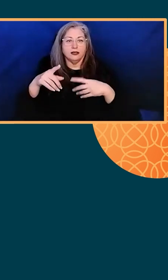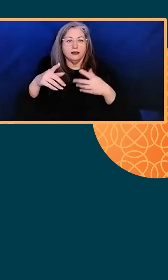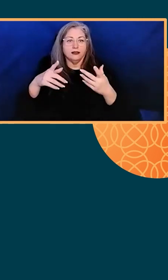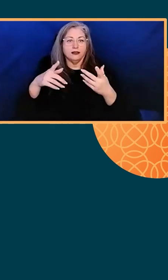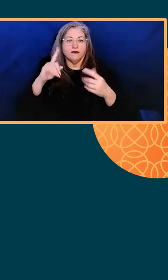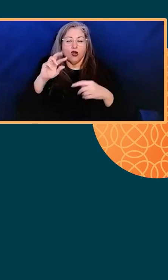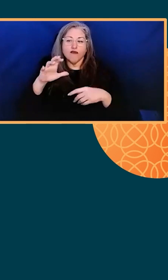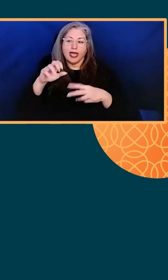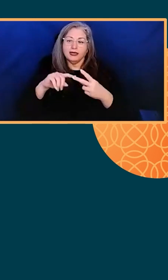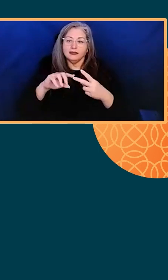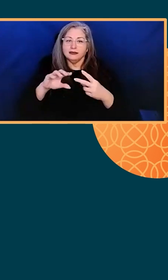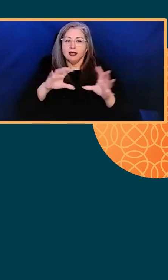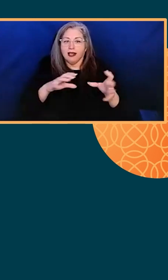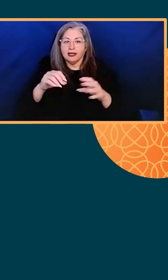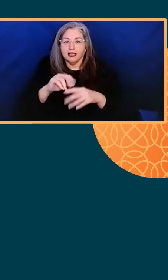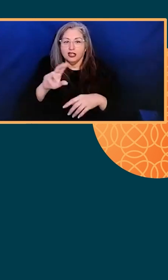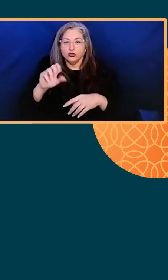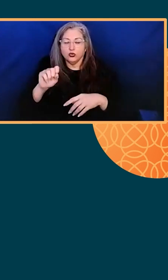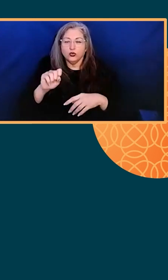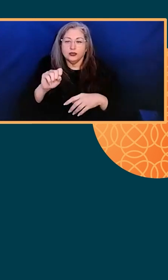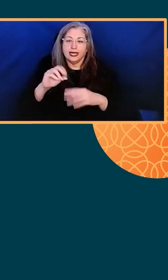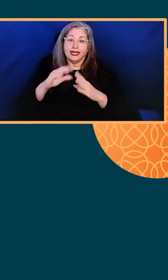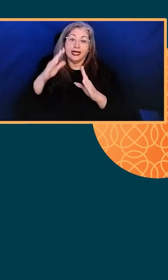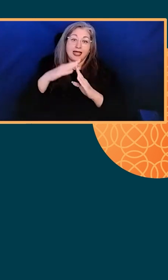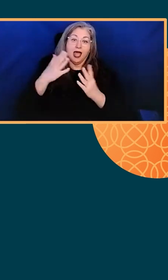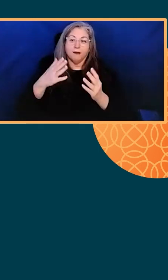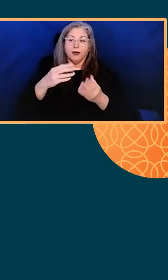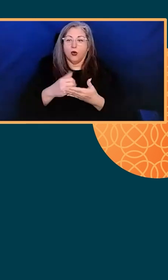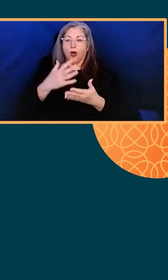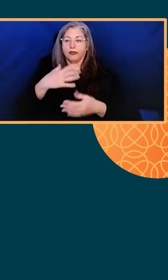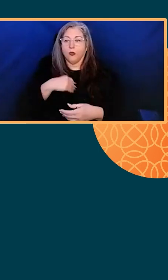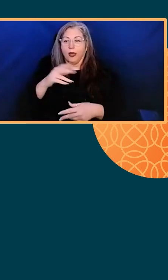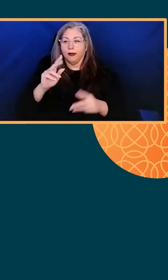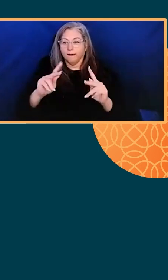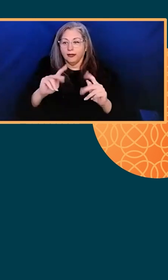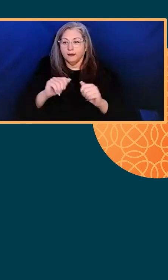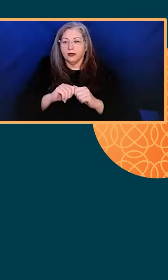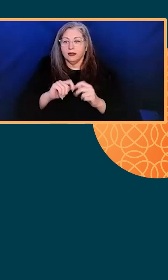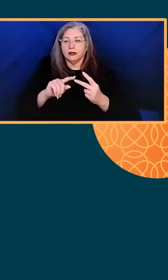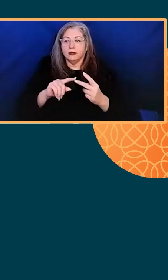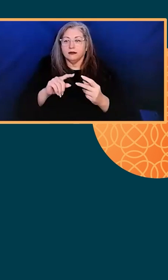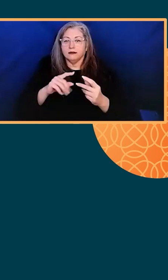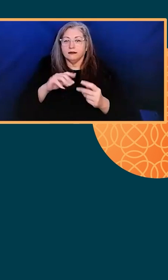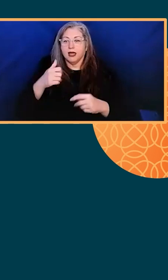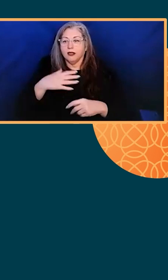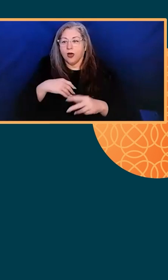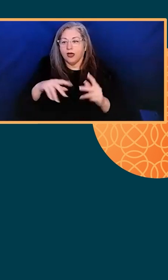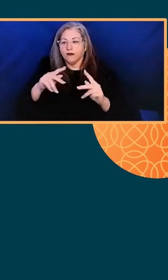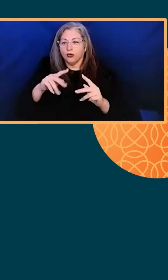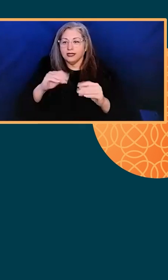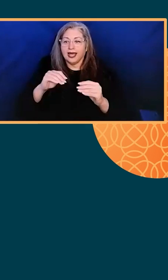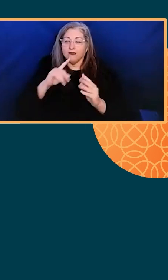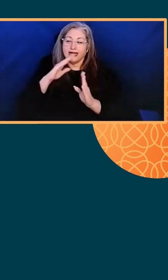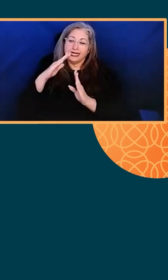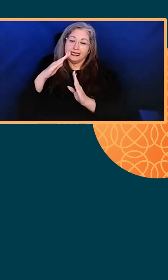and class in the United States, at the very top are like wealthy white people, other white folks, and at the very